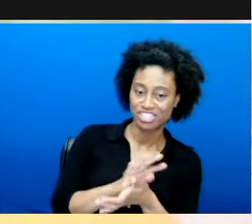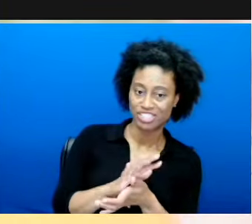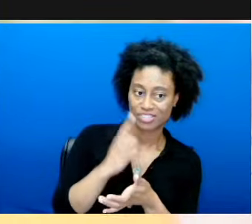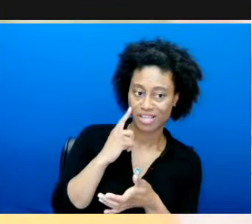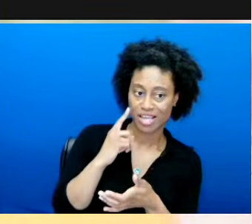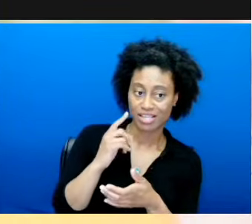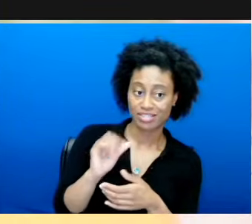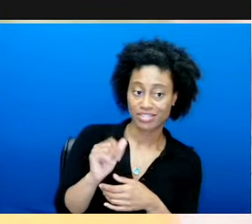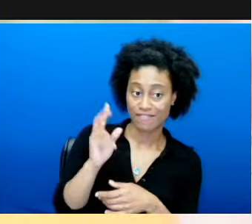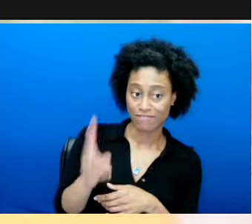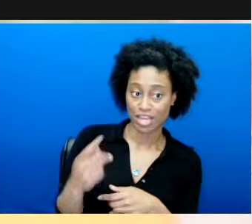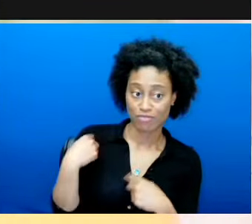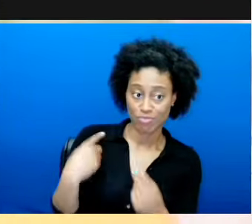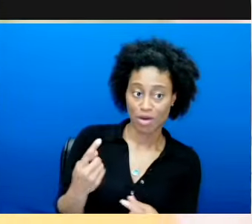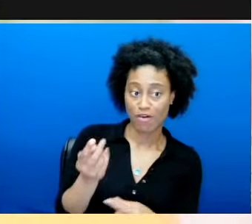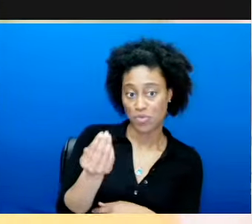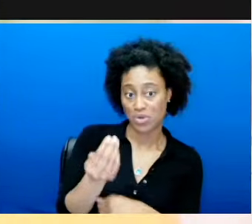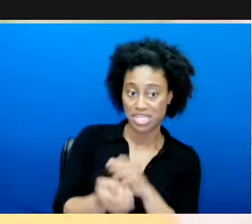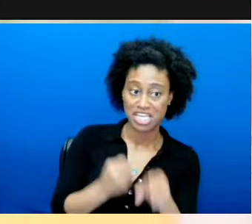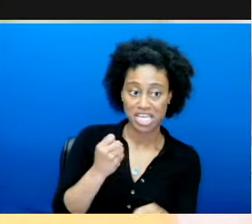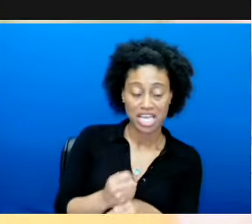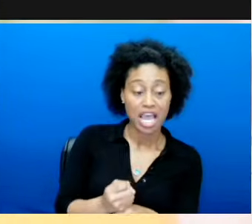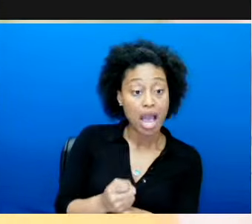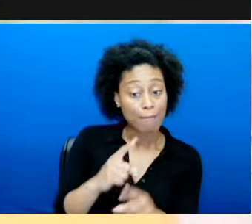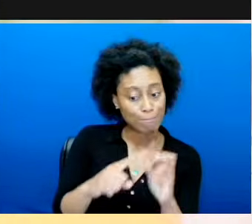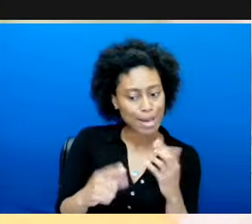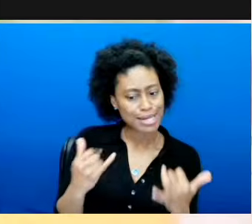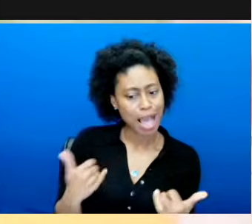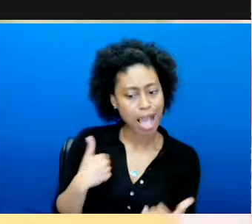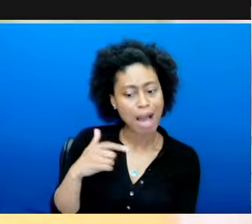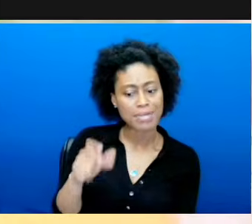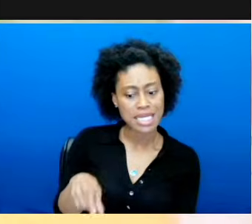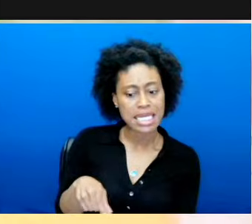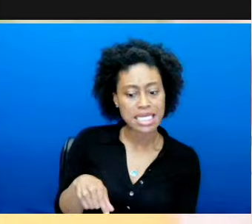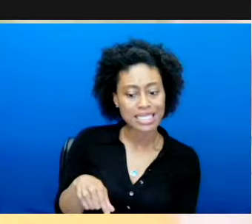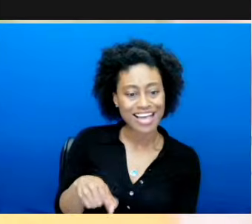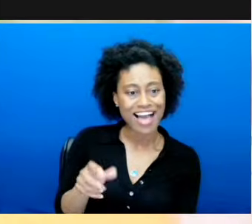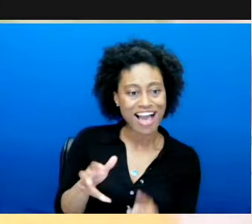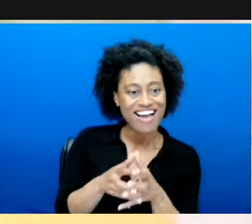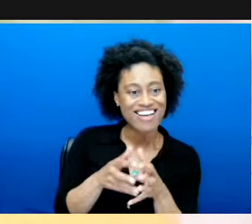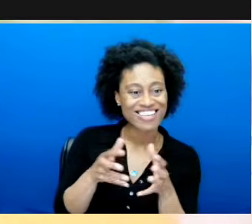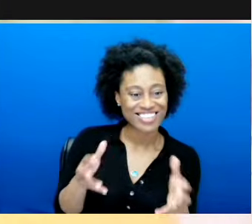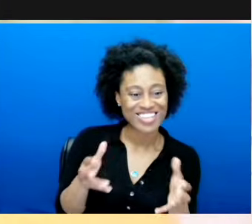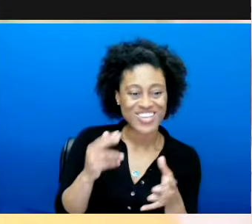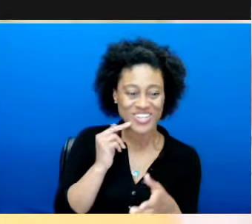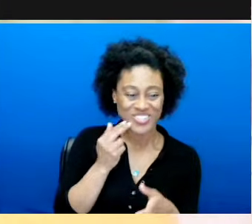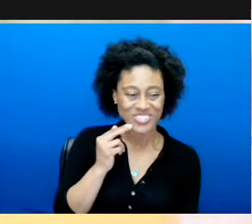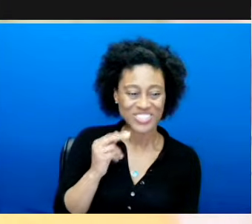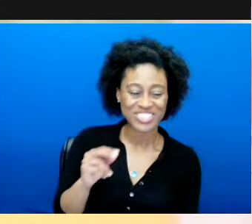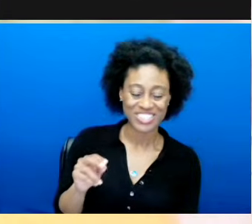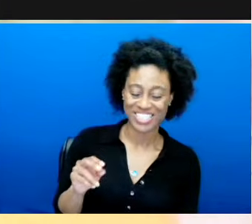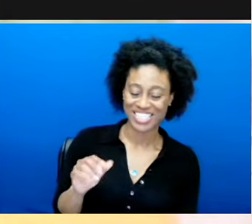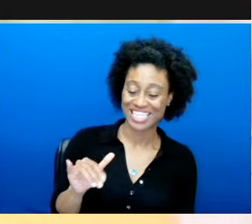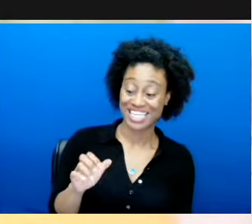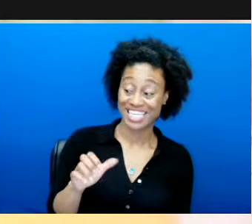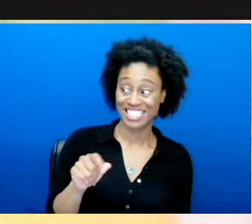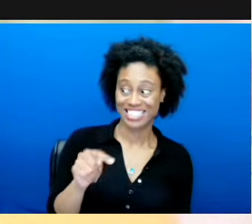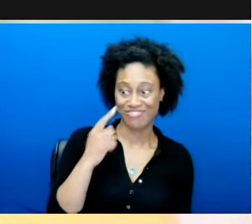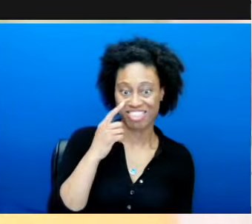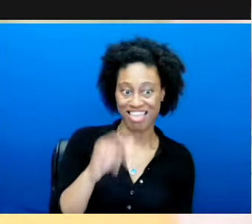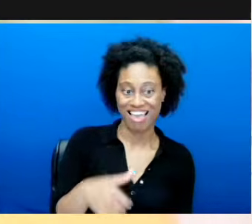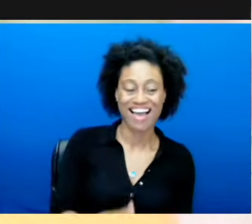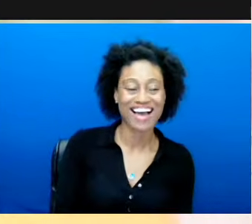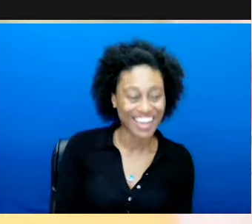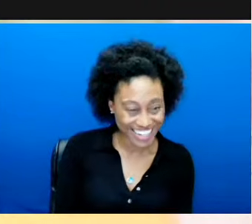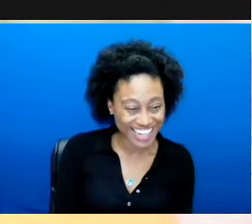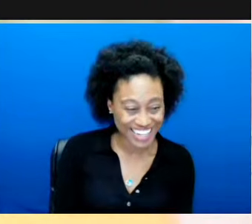last 14 years, LOL. But I'm gonna need a lot of nutritional yeast. I'm I'm gonna go